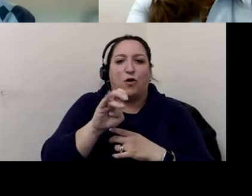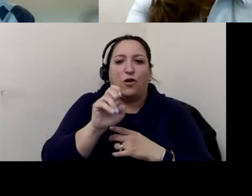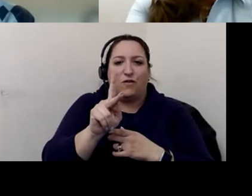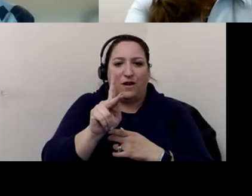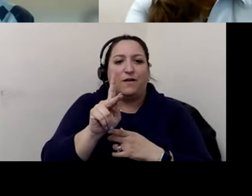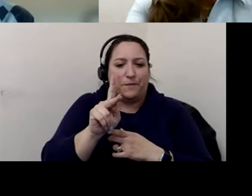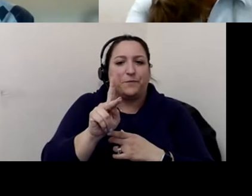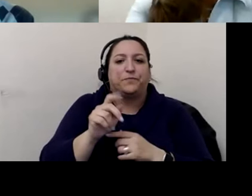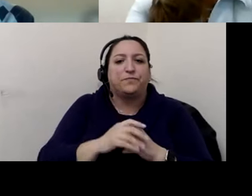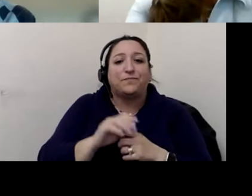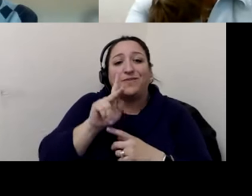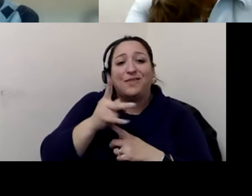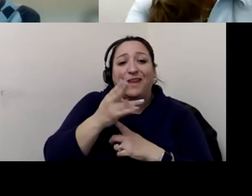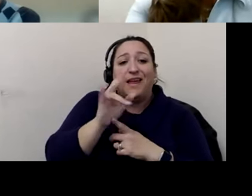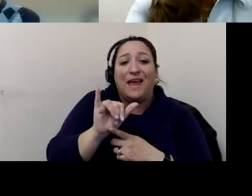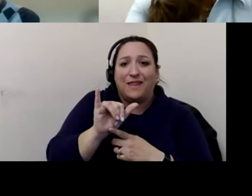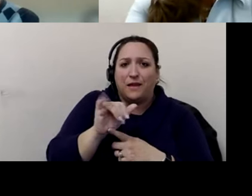So Kathy joined,